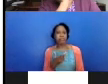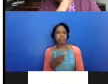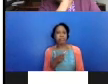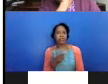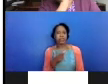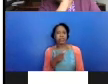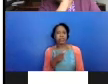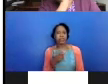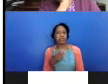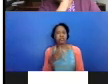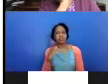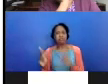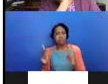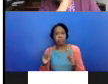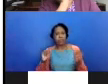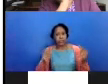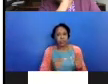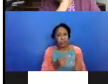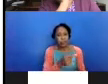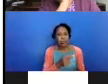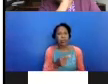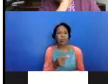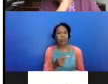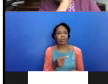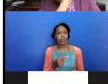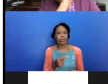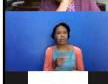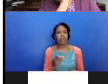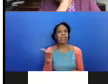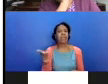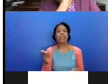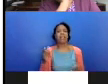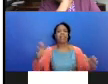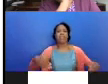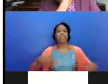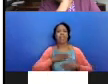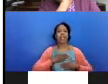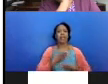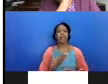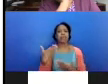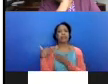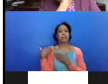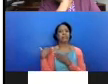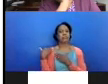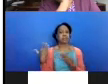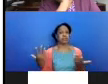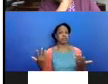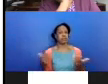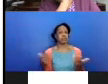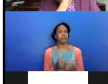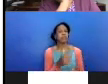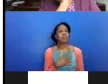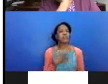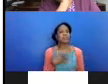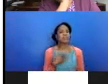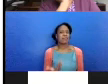you. What's it like to be in that position, where people only care about you taking responsibility and not other people. And